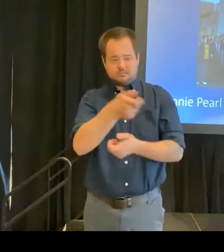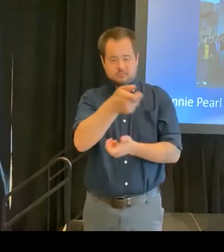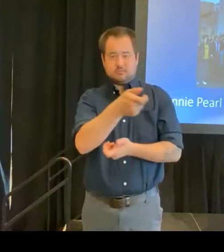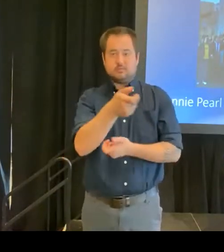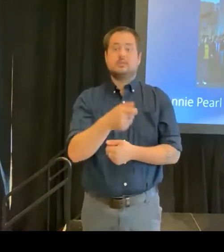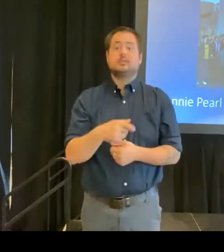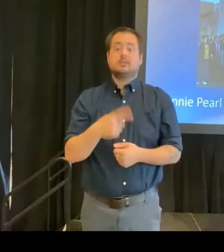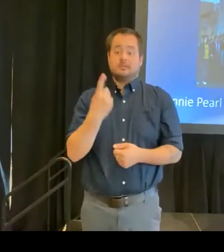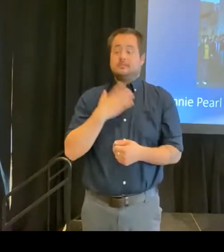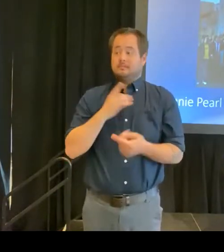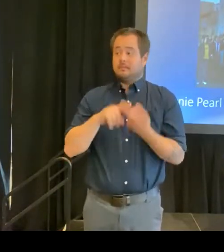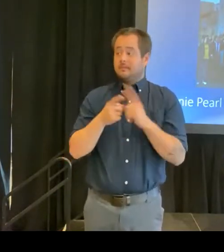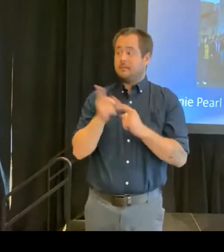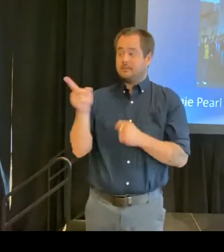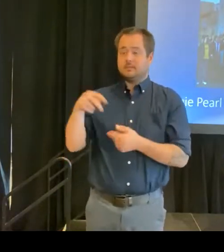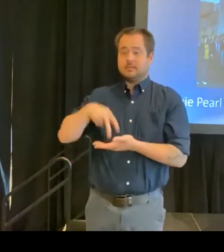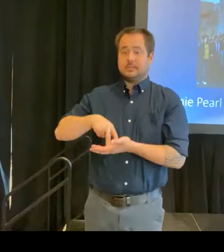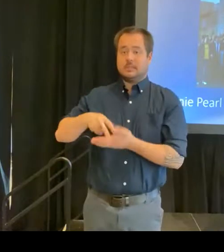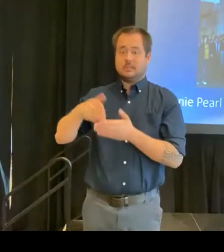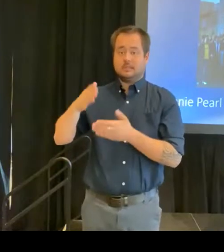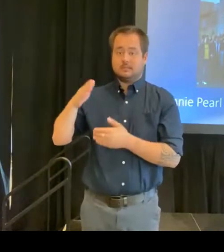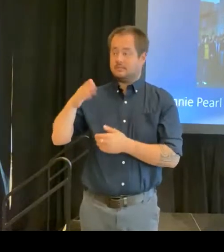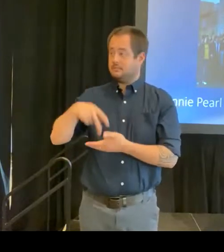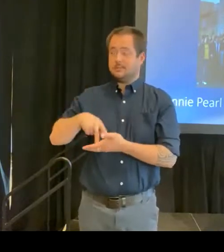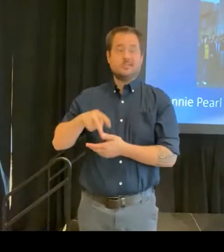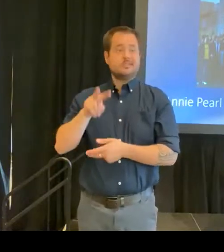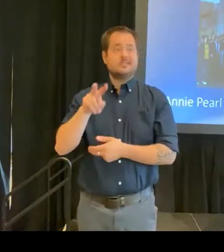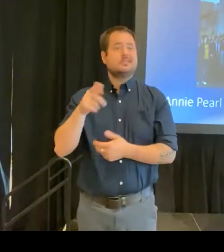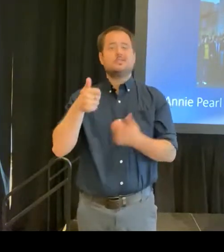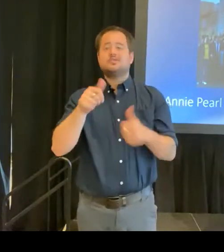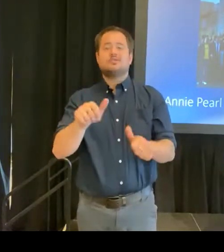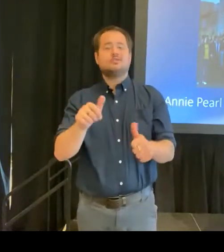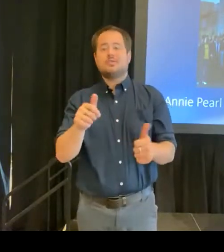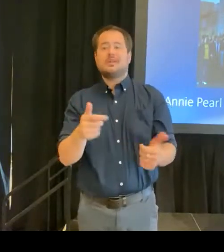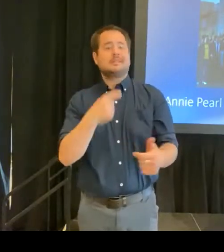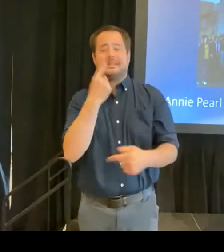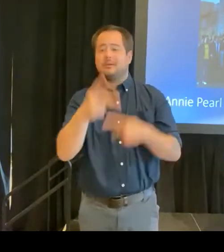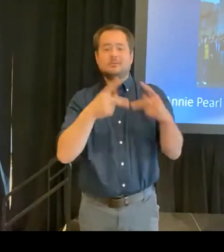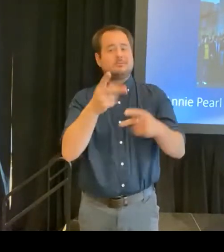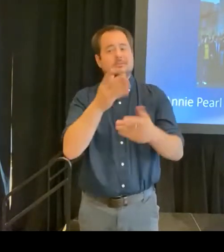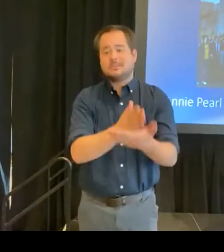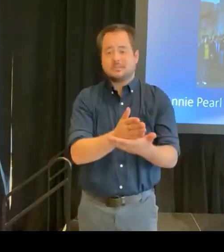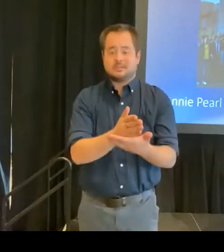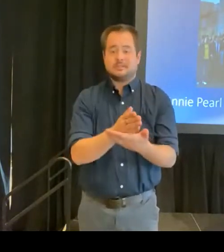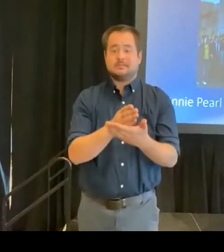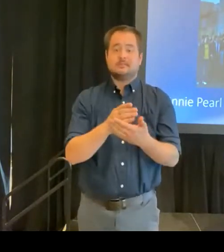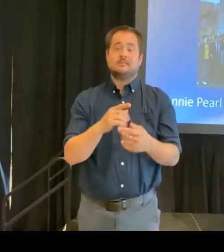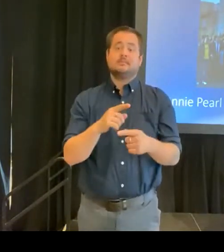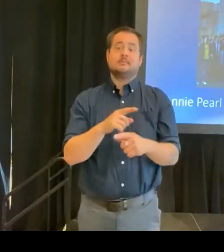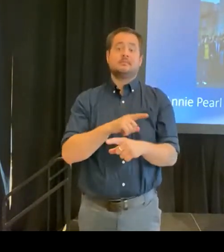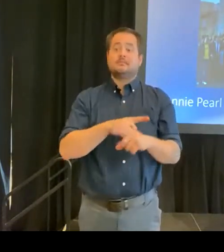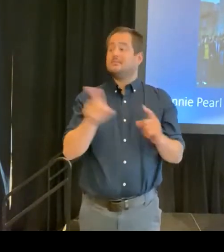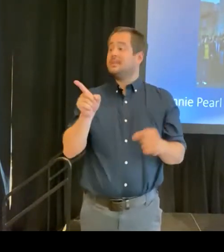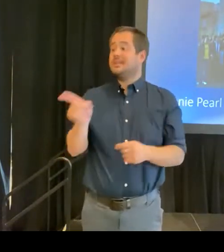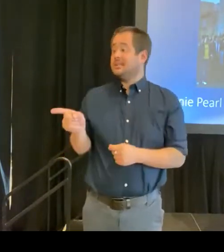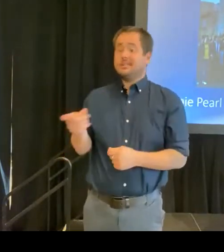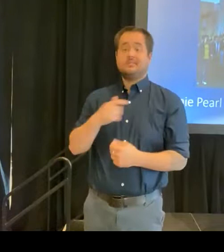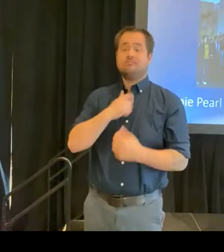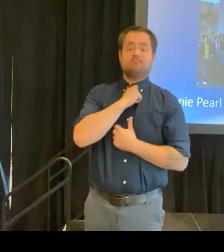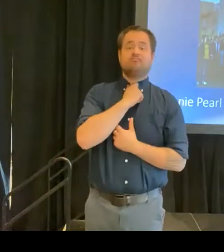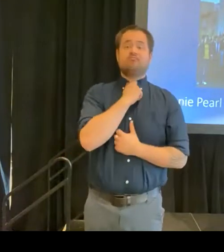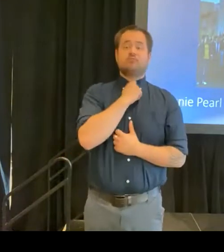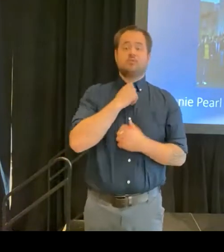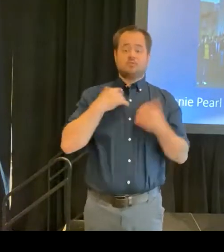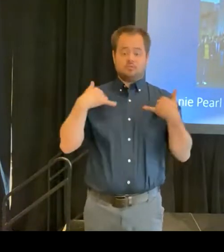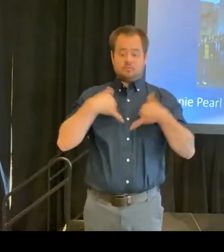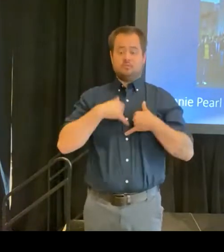side, telling them folks ought to stop doing this. And they arrested Johnny in his suit and tie. When they